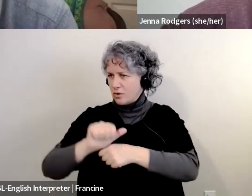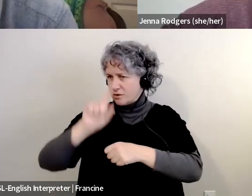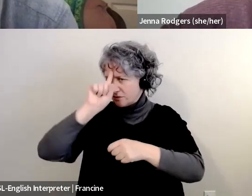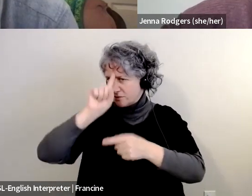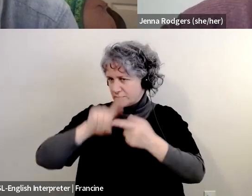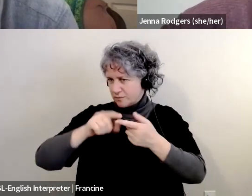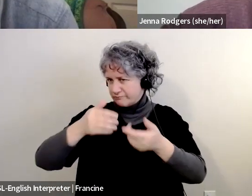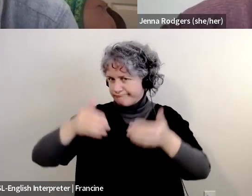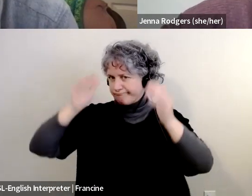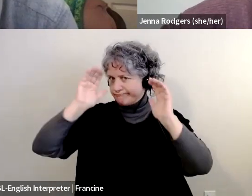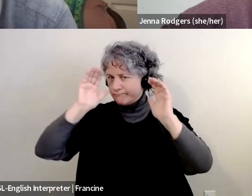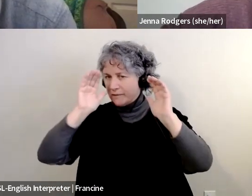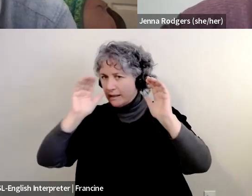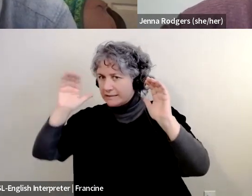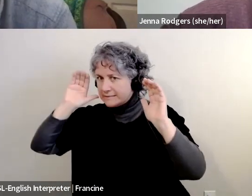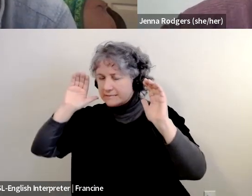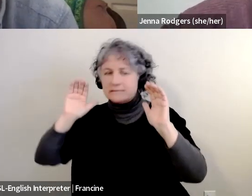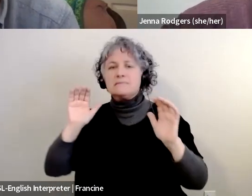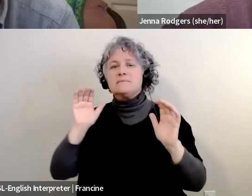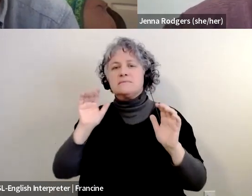focusing on the person who was impacted.